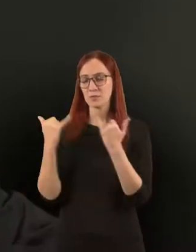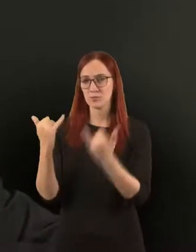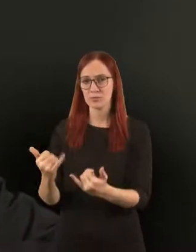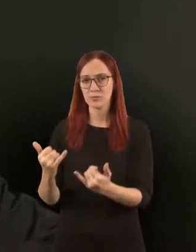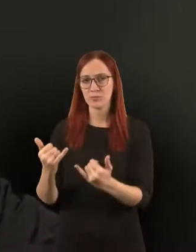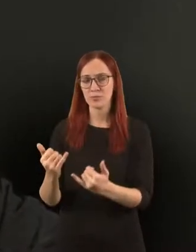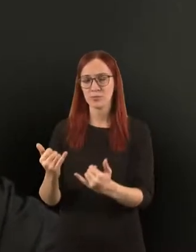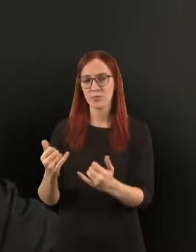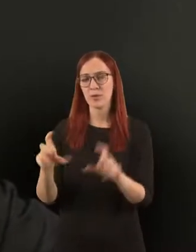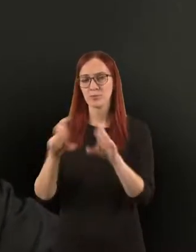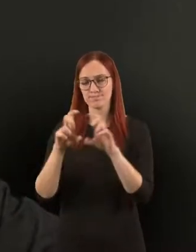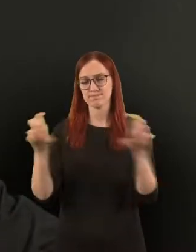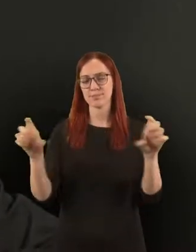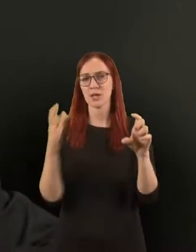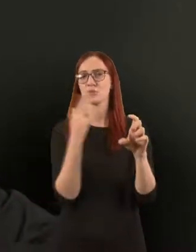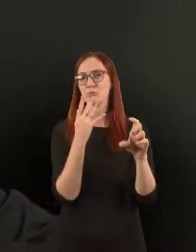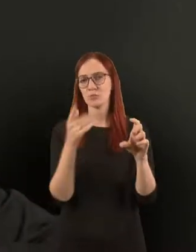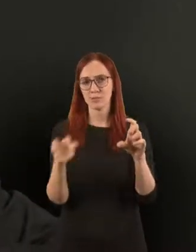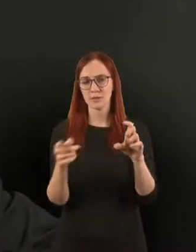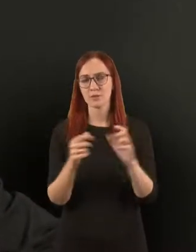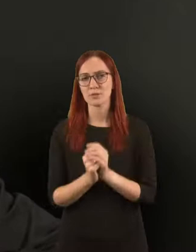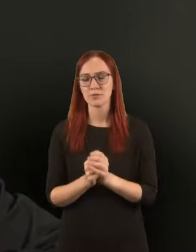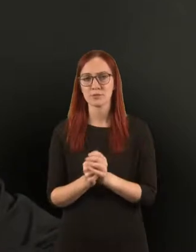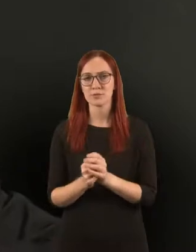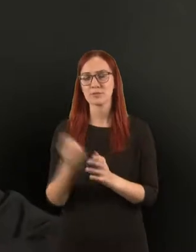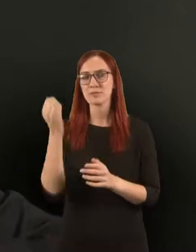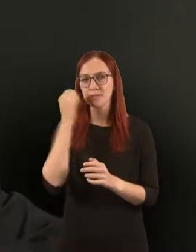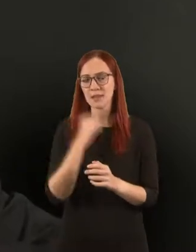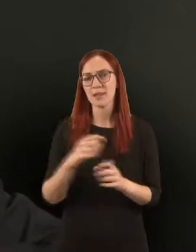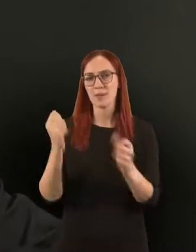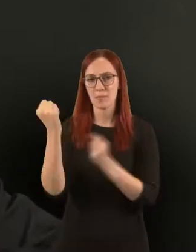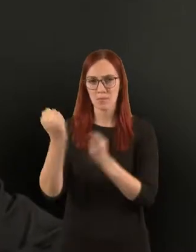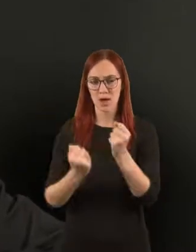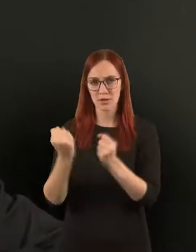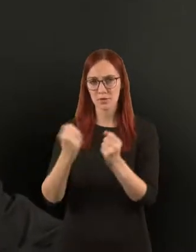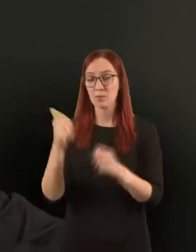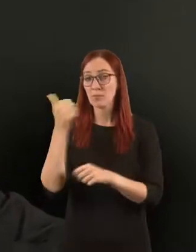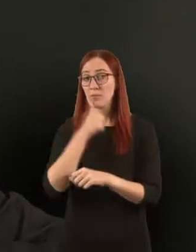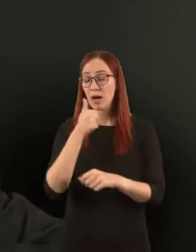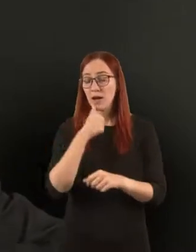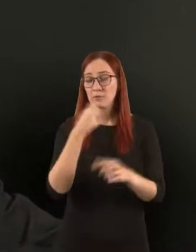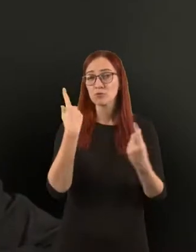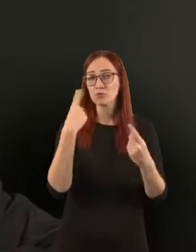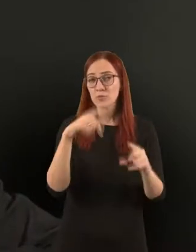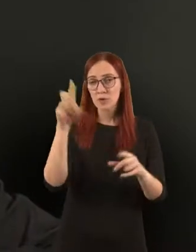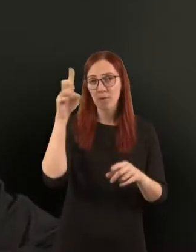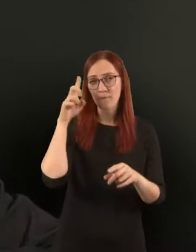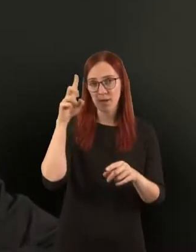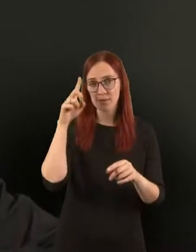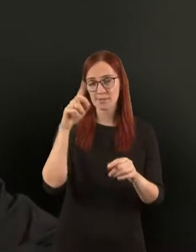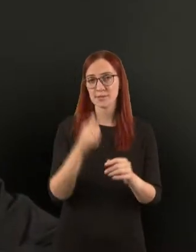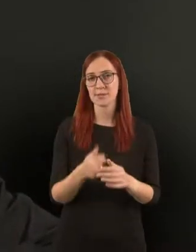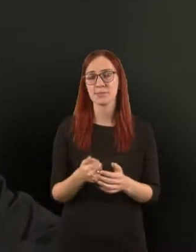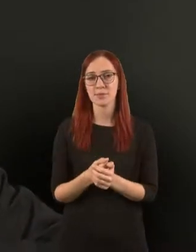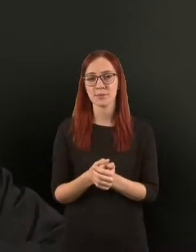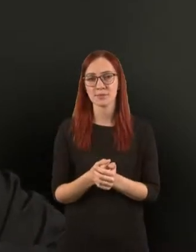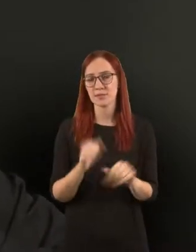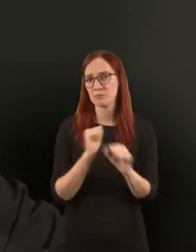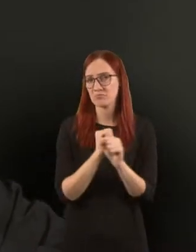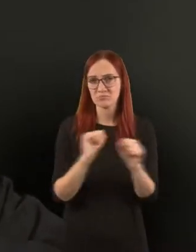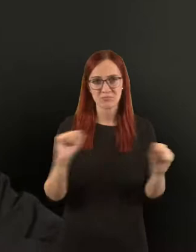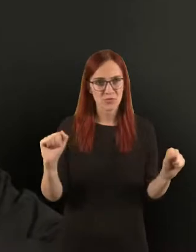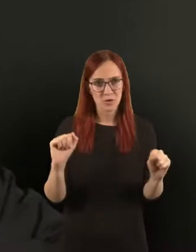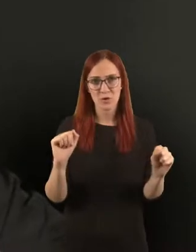address. For example, in some countries, you cannot give a plate to a second-hand car if the car is